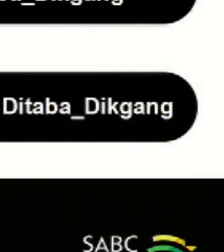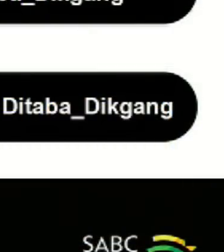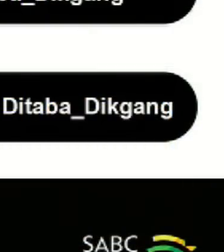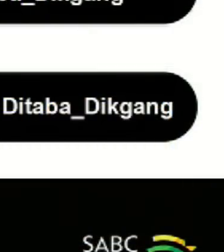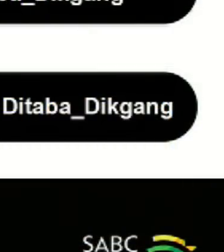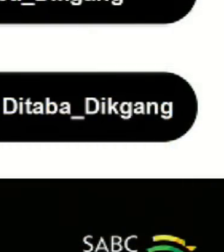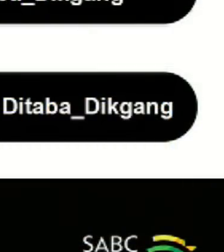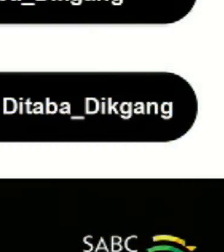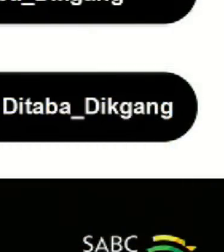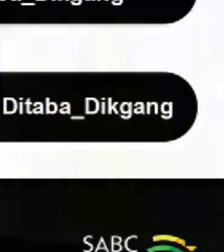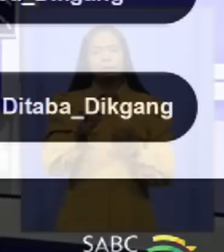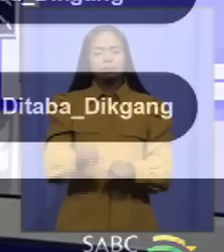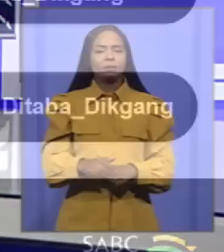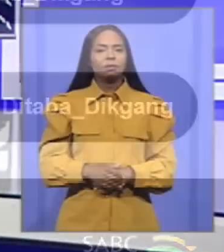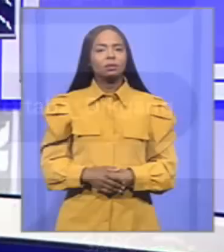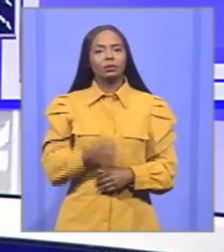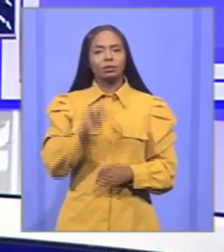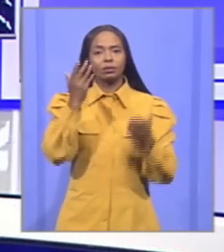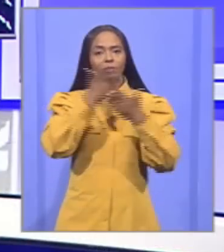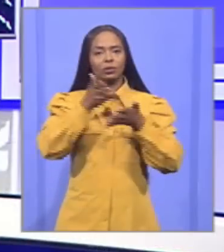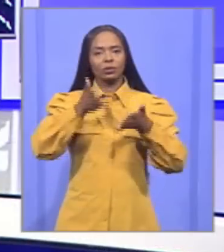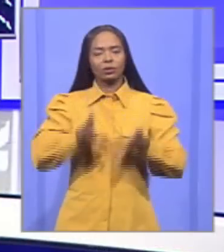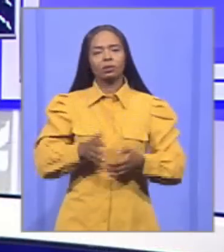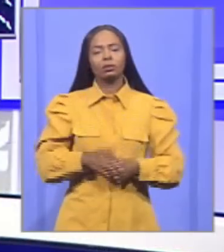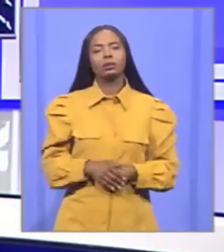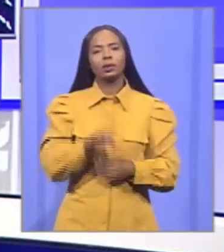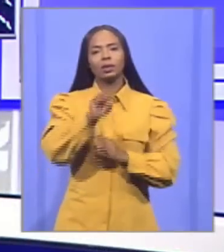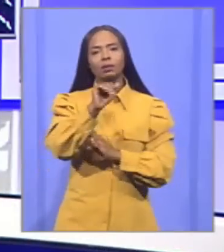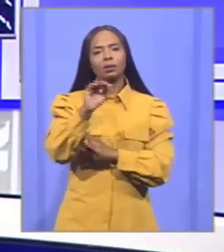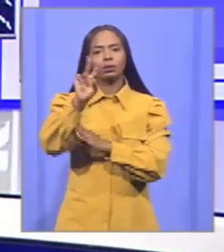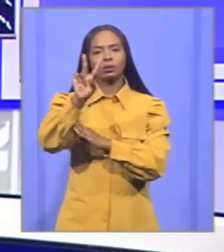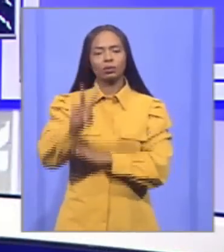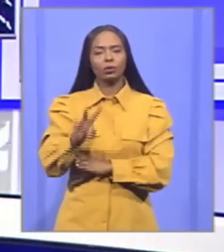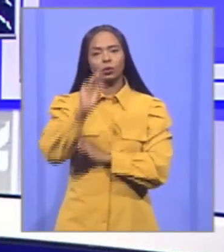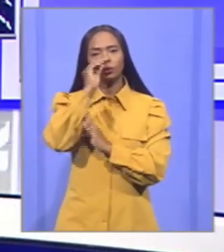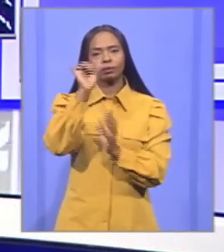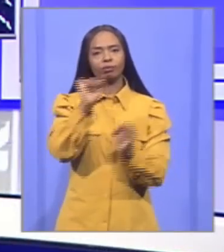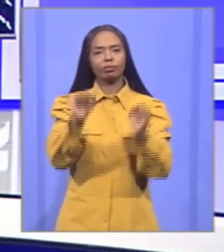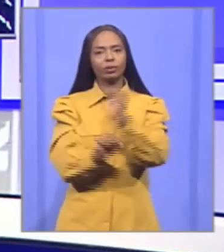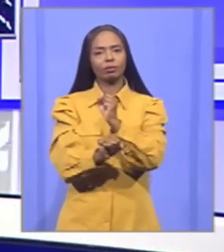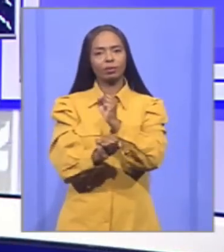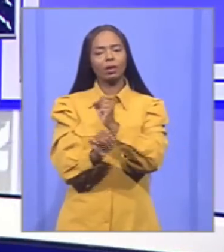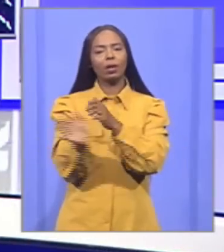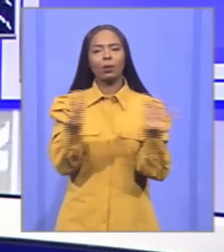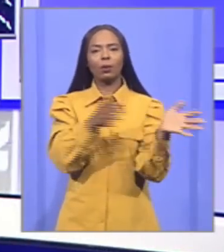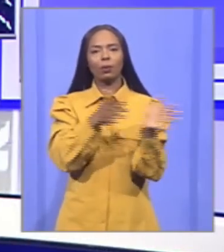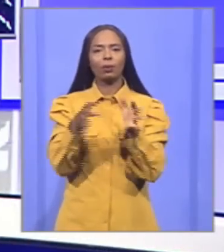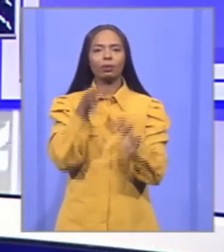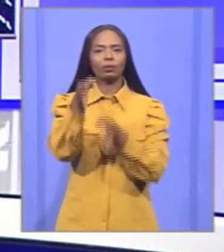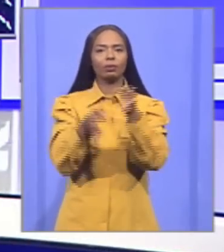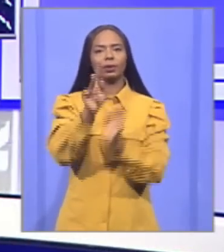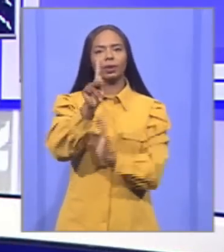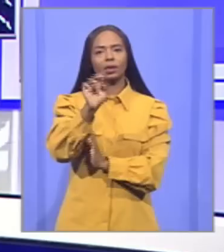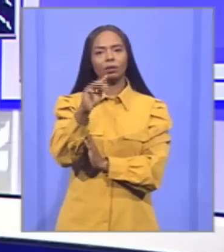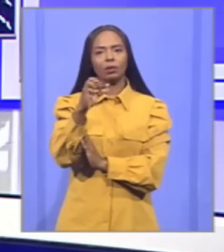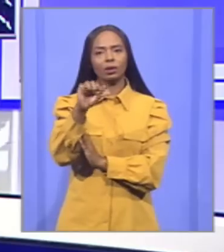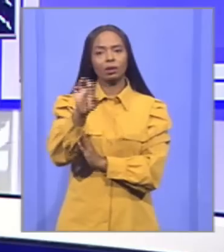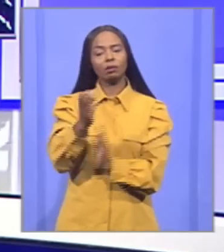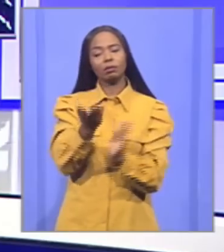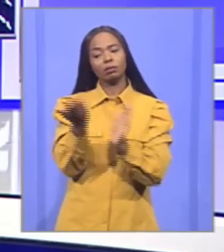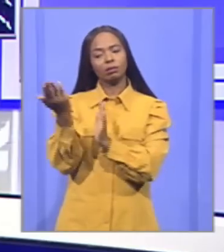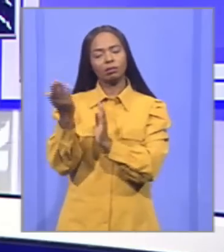ya borobedi maitsibo wa gonefa mo go SABC 2 tsamaitsibeng ano dikutlafa jaanong re sutela ke lebogile kgaje ka ponelopele ya